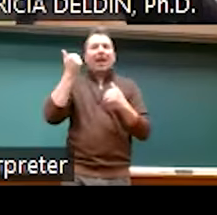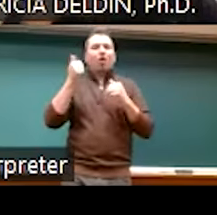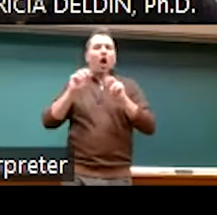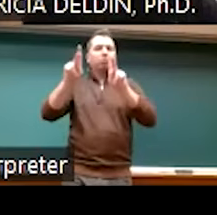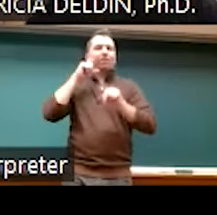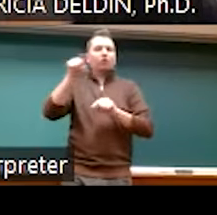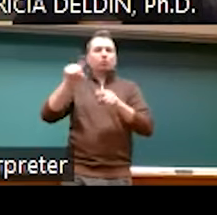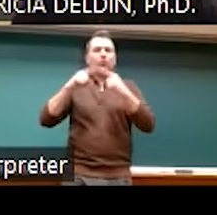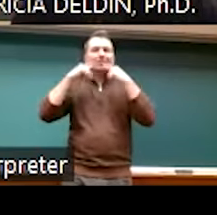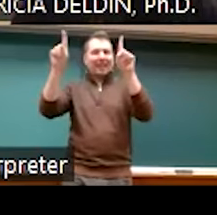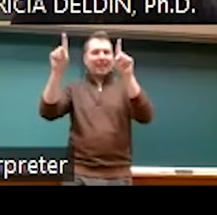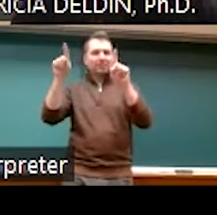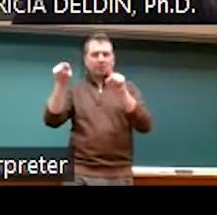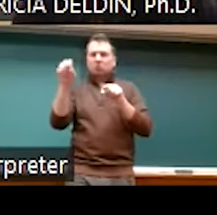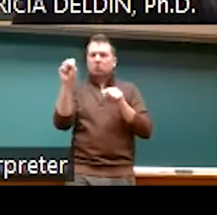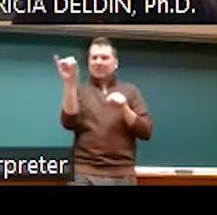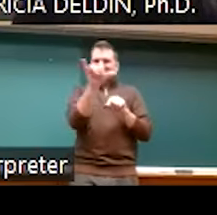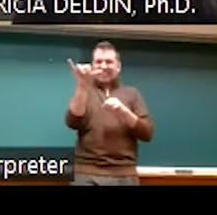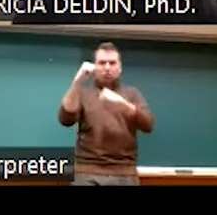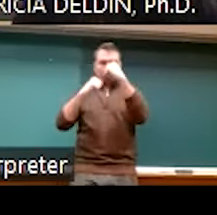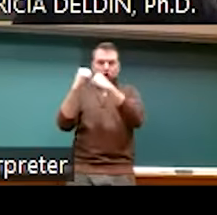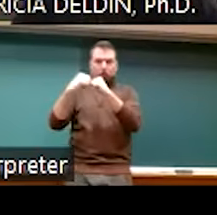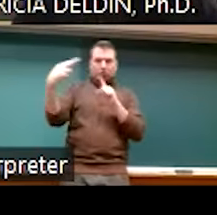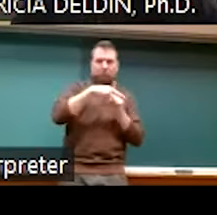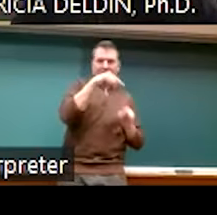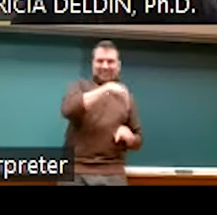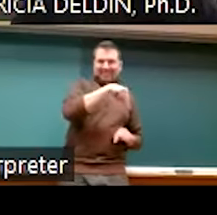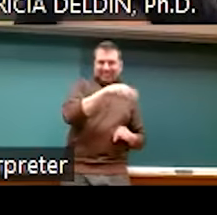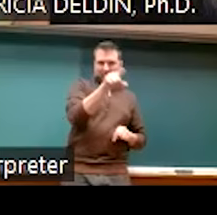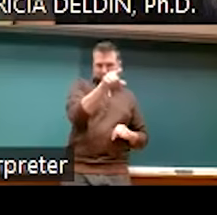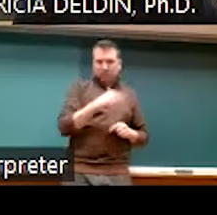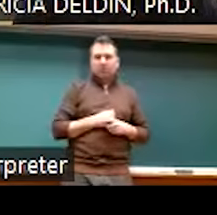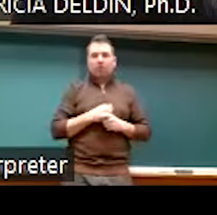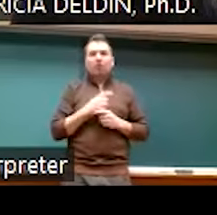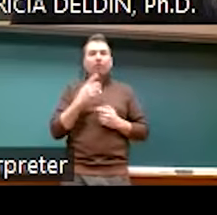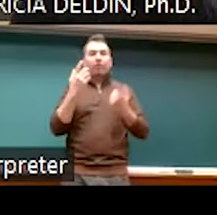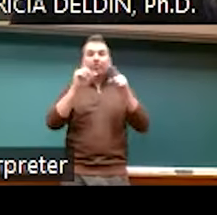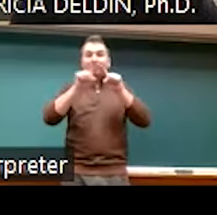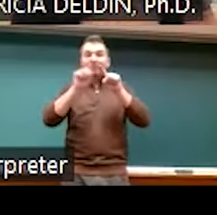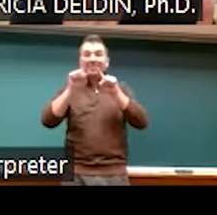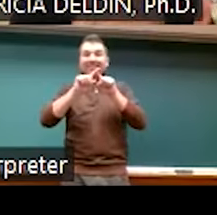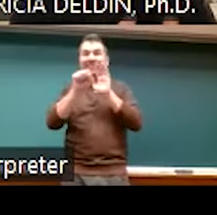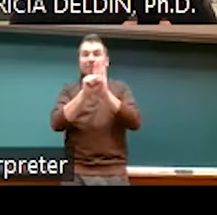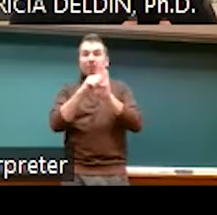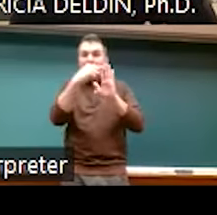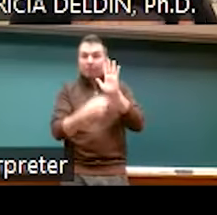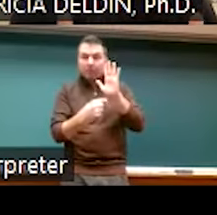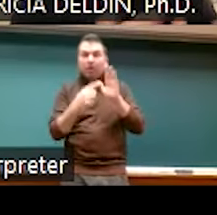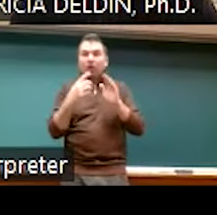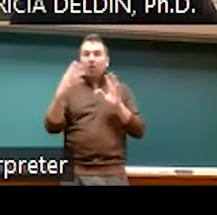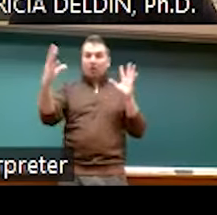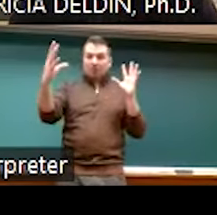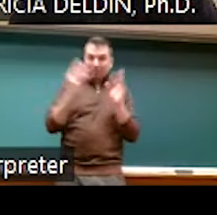of increasing problems like suicide or homicide or just their depression or anxiety or whatever getting worse. Then they meet for a minute and